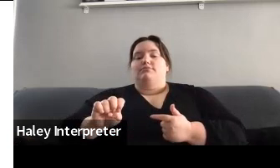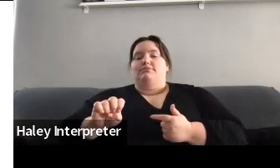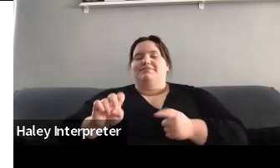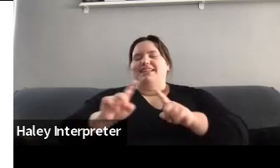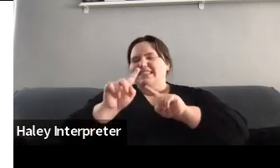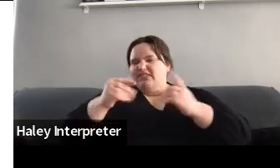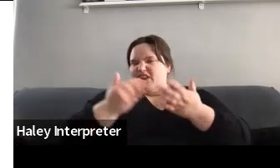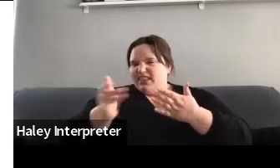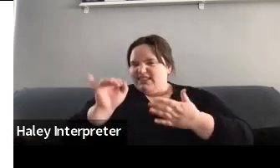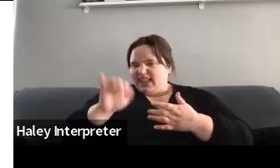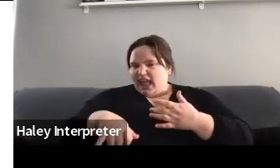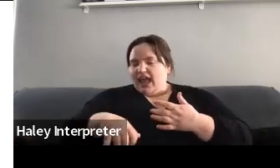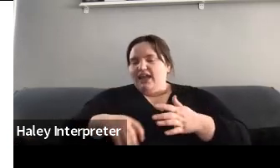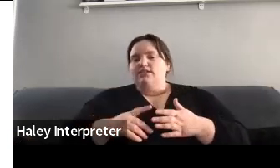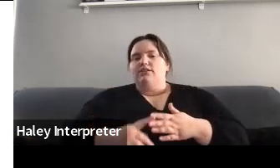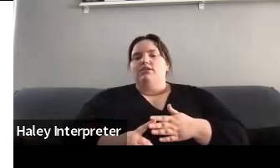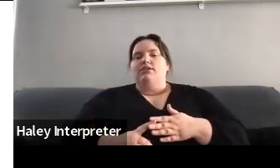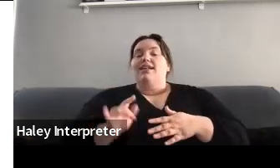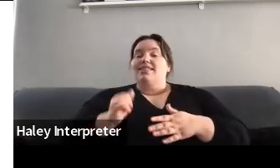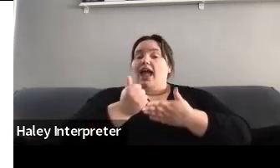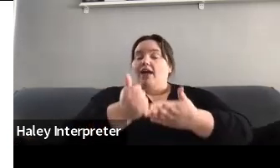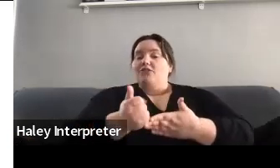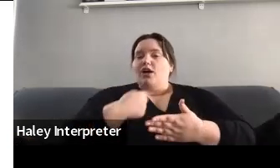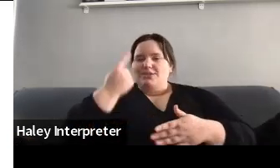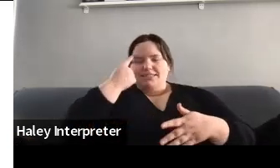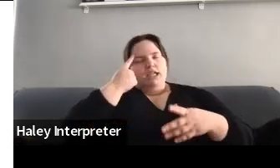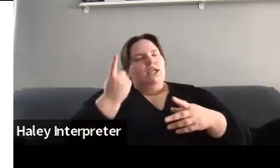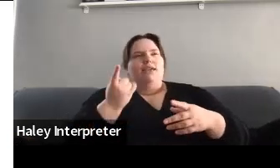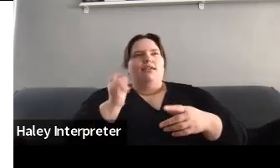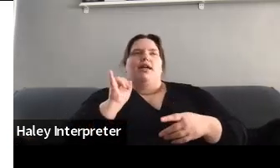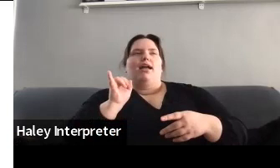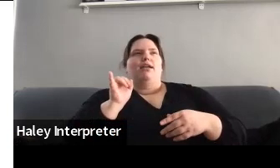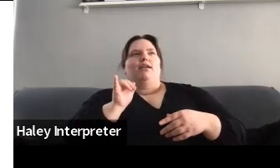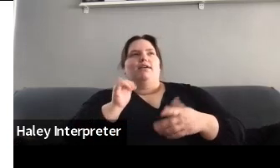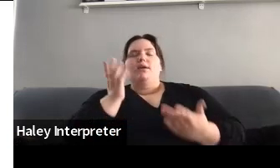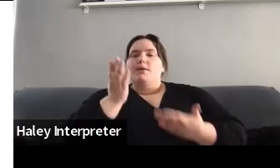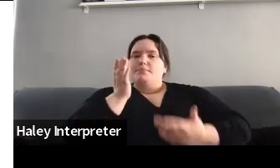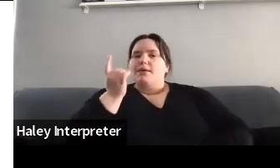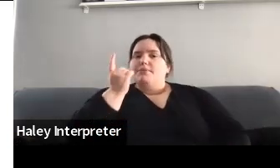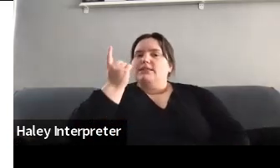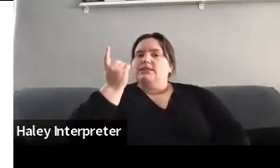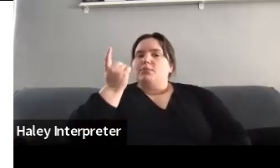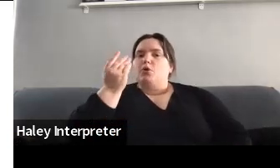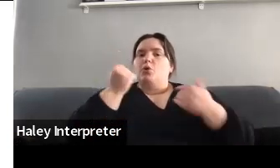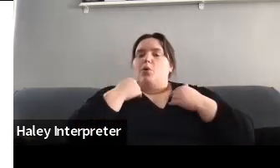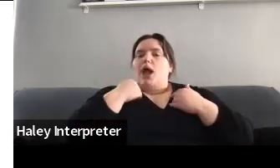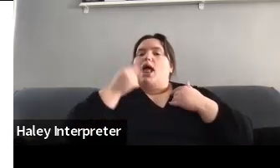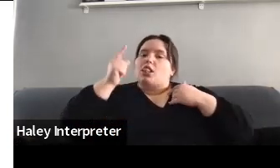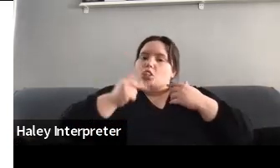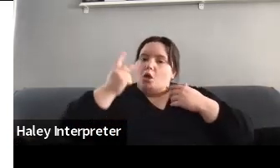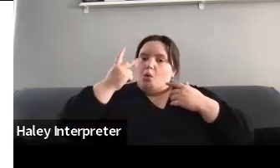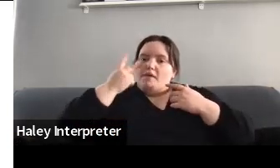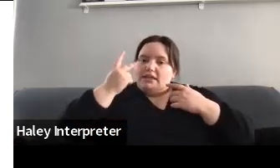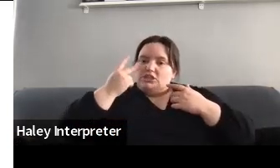different things like that. And while that's helpful, I was thinking of it in terms of maybe helping somebody who had low vision. Even if